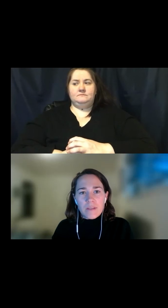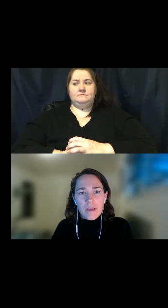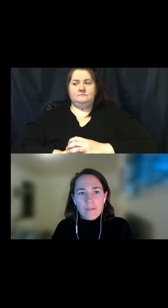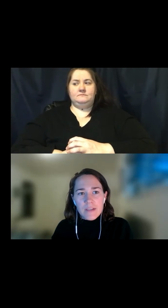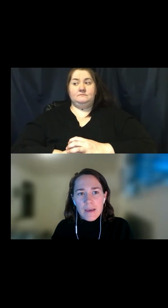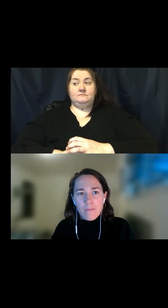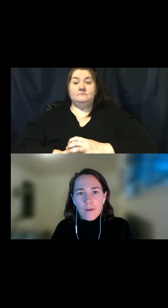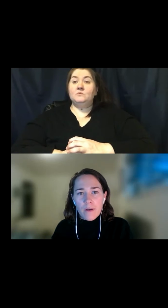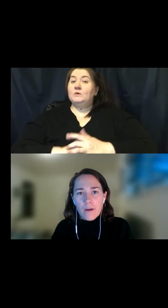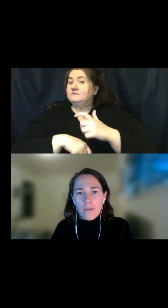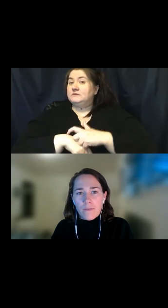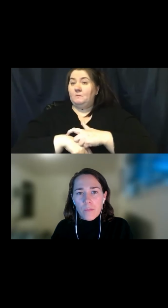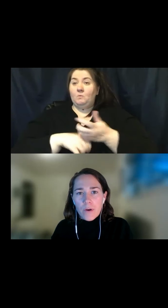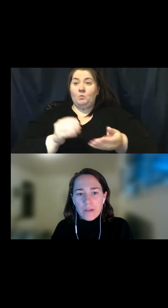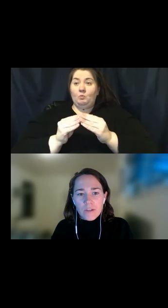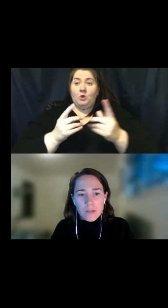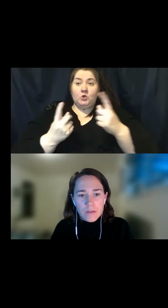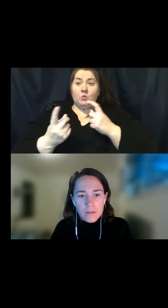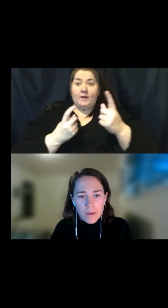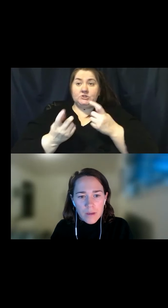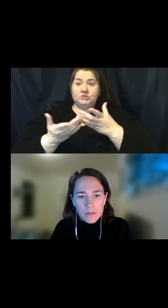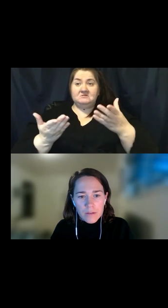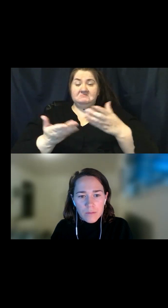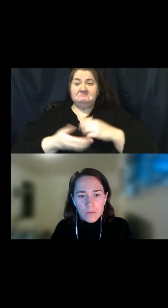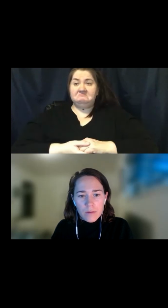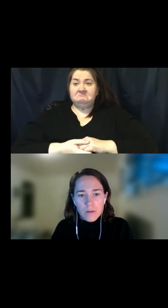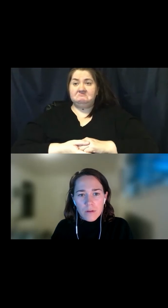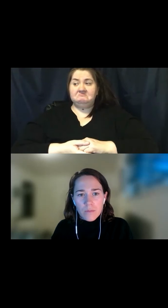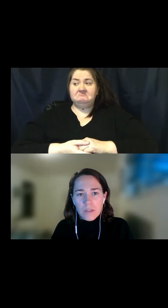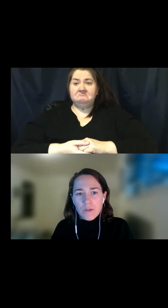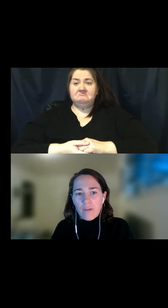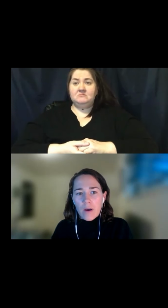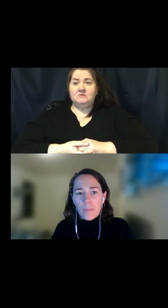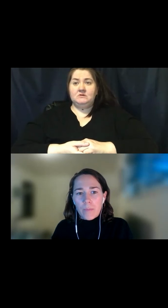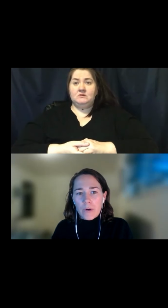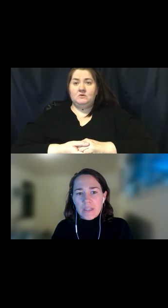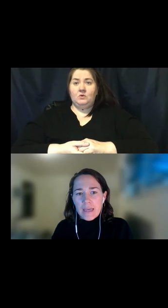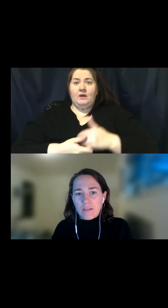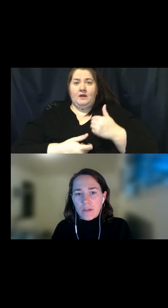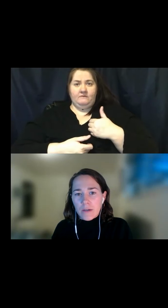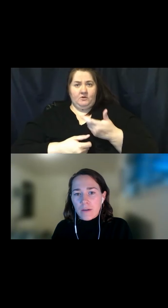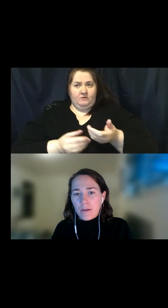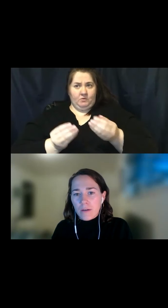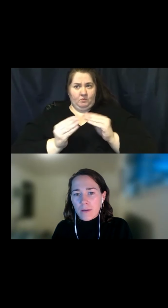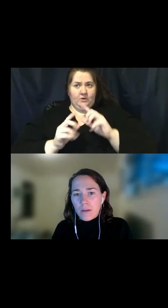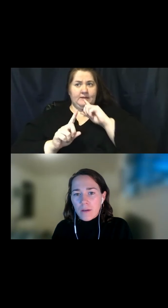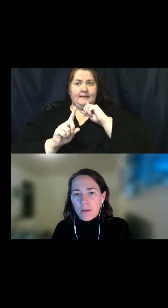And we still have time for a few more questions, and we do have a couple more to